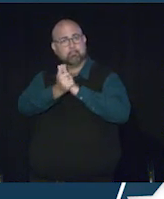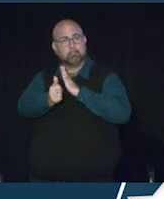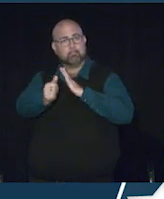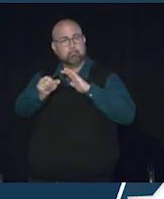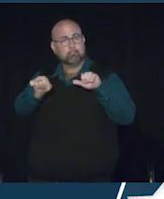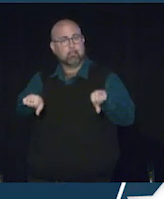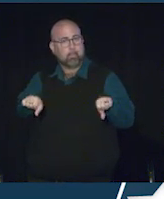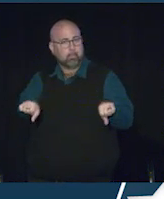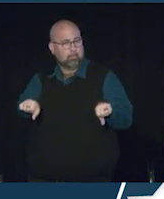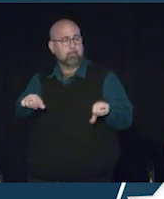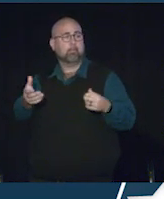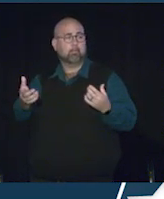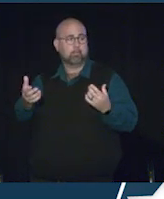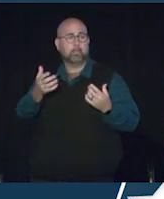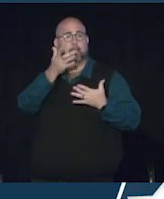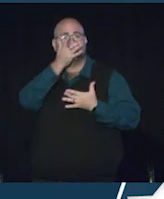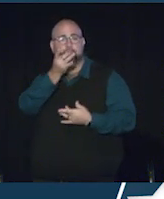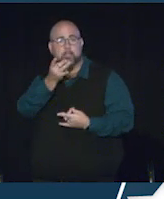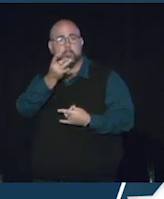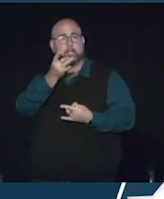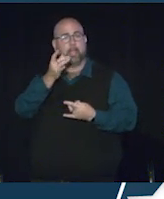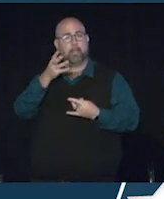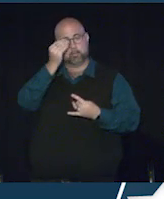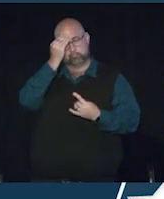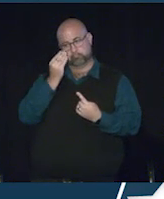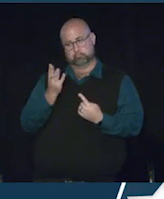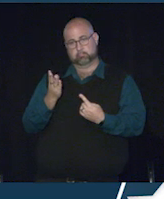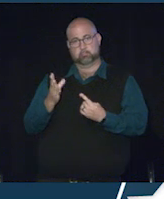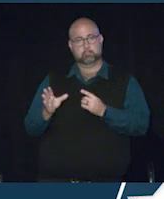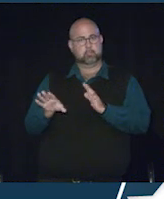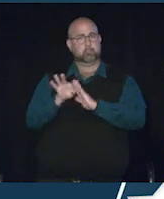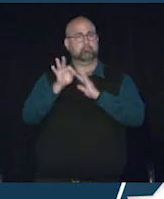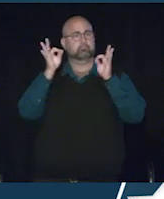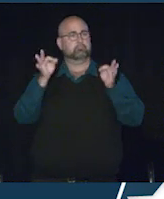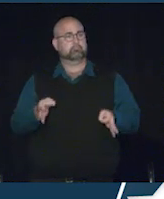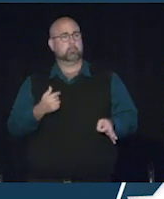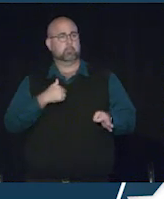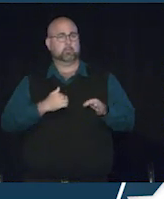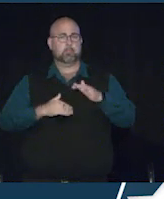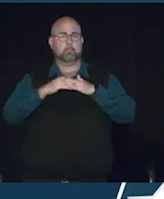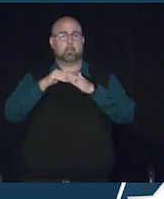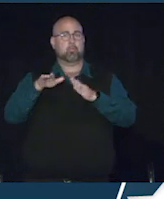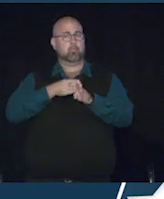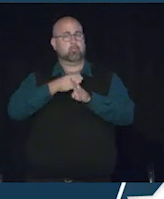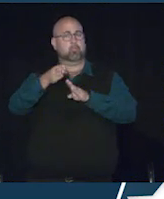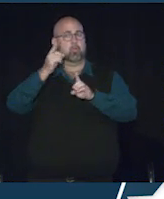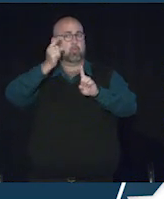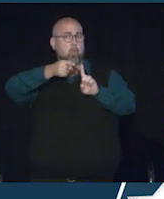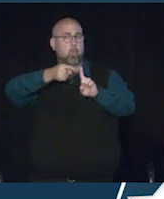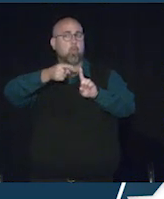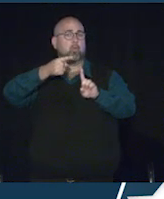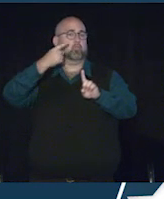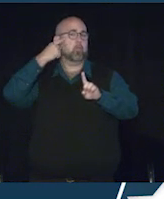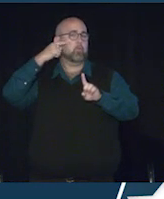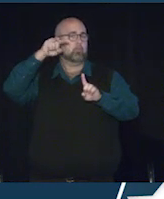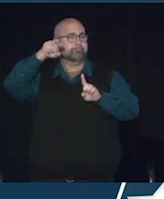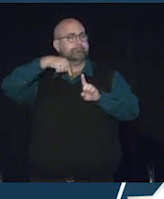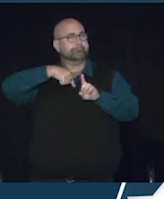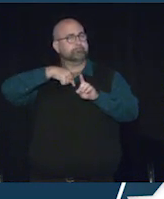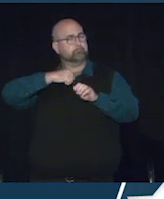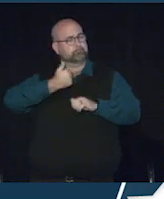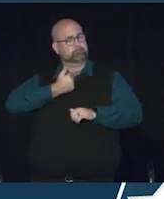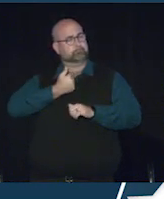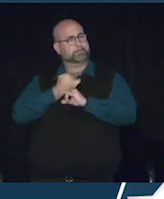capabilities, interests, and informed choice to maximize career goals and achieve economic